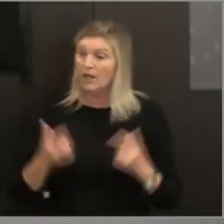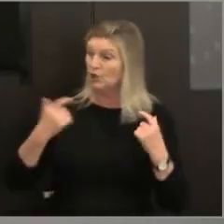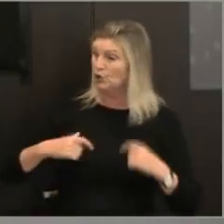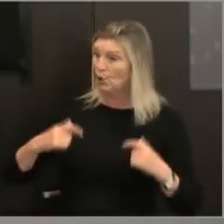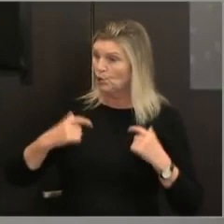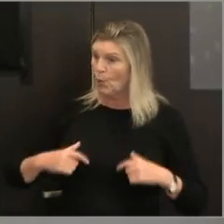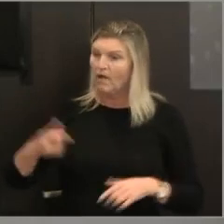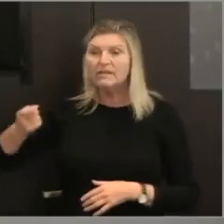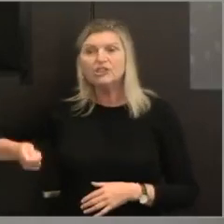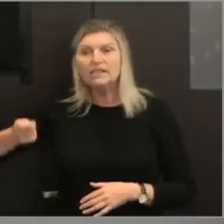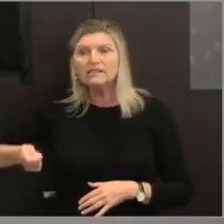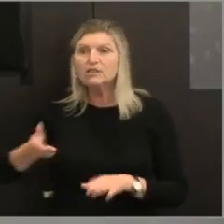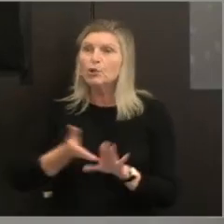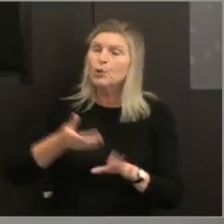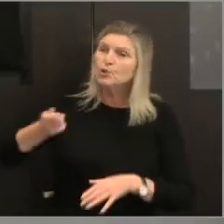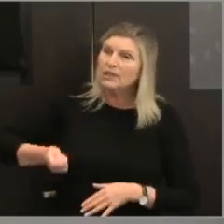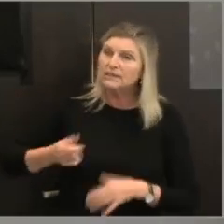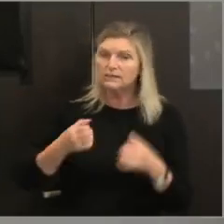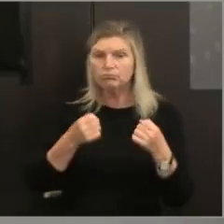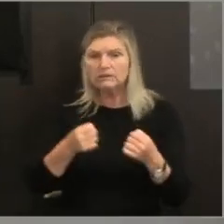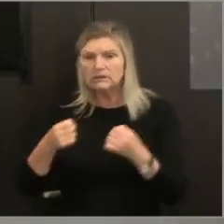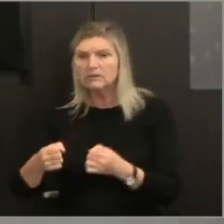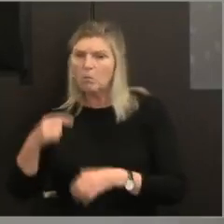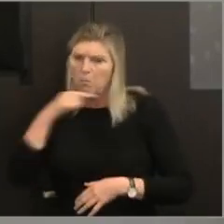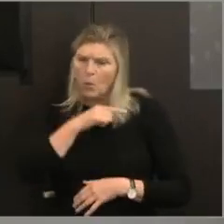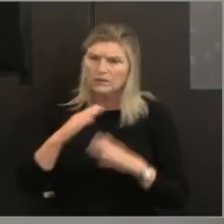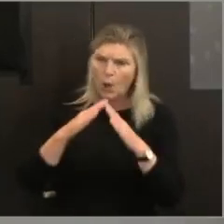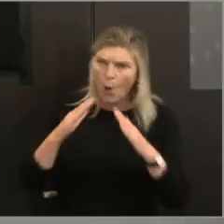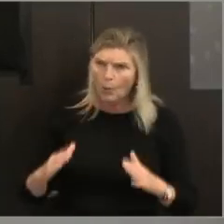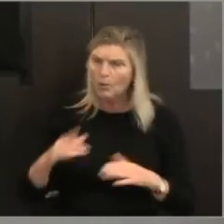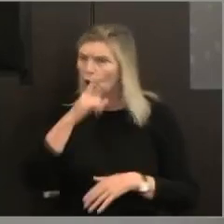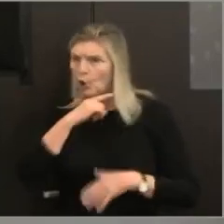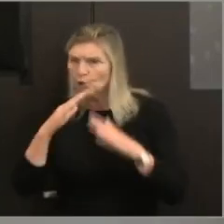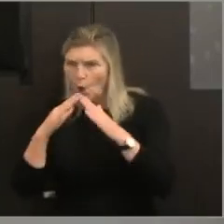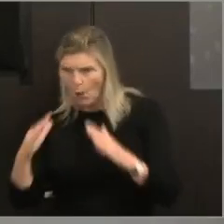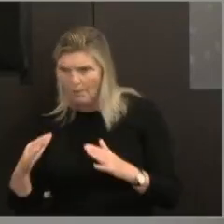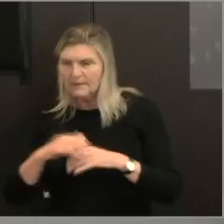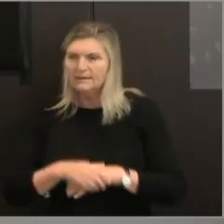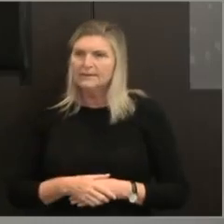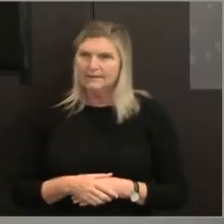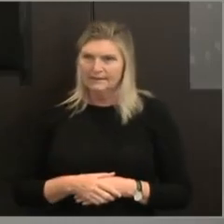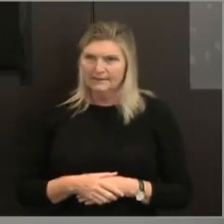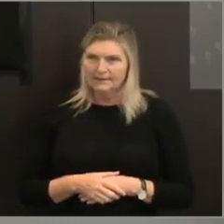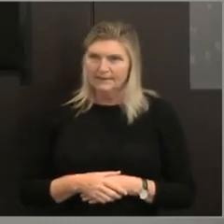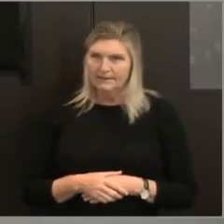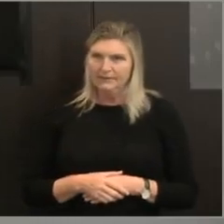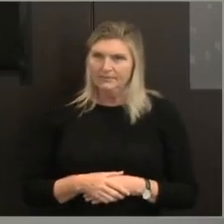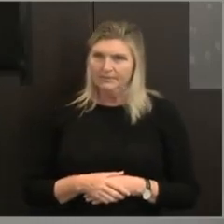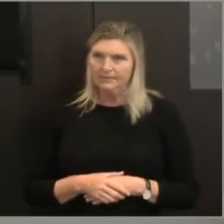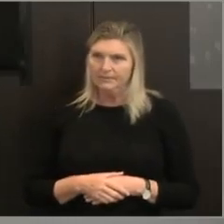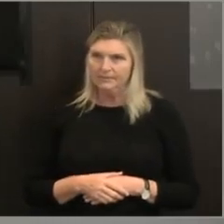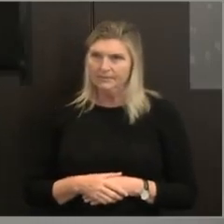and youth justice facilities such as Kohitere, E Puni and others, and the